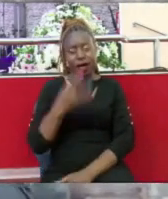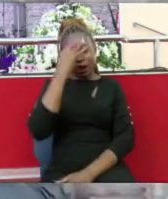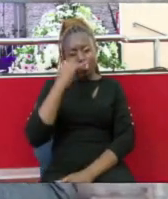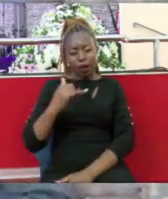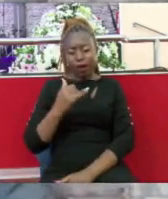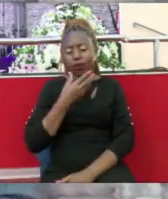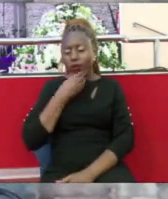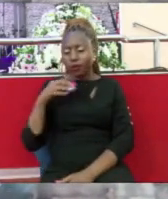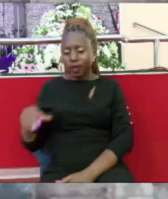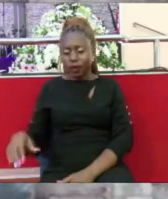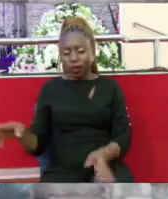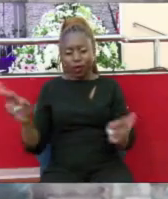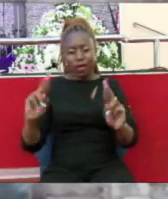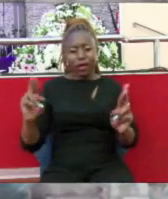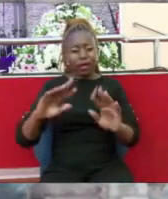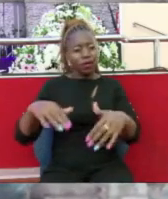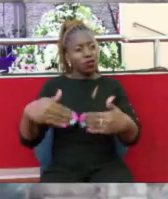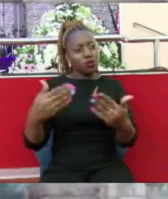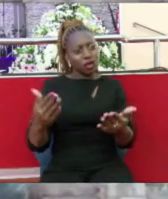surrender and give and sacrifice his